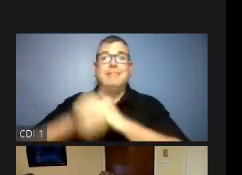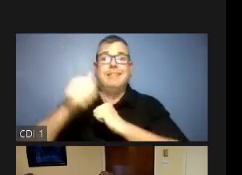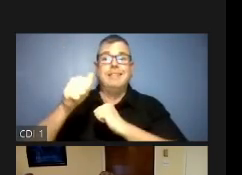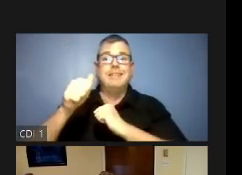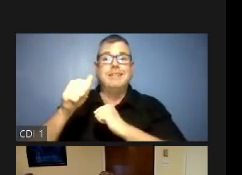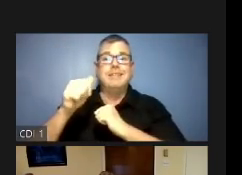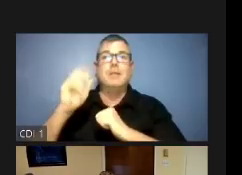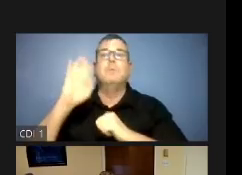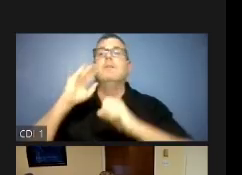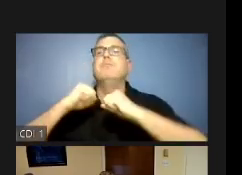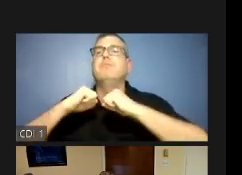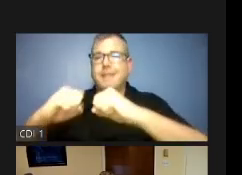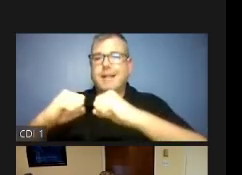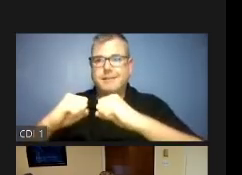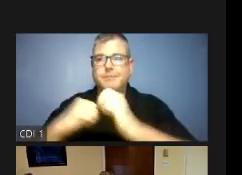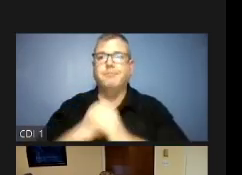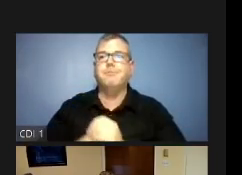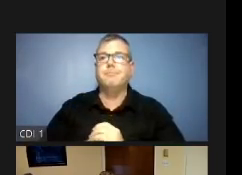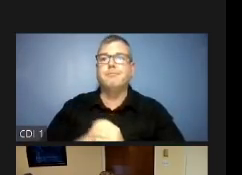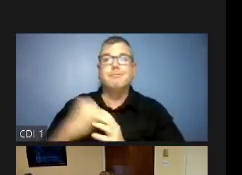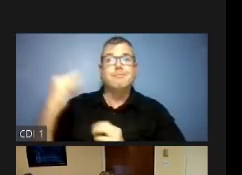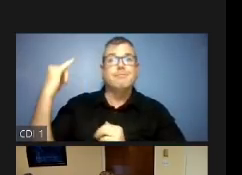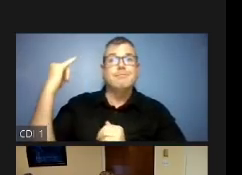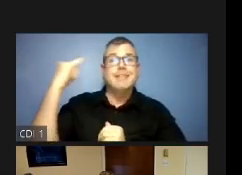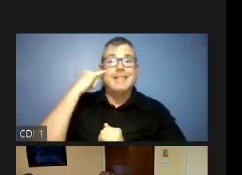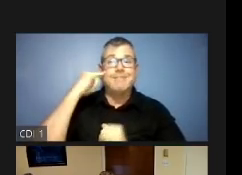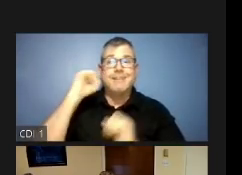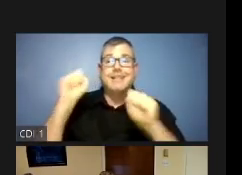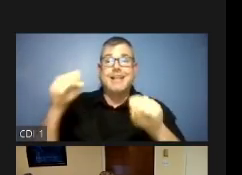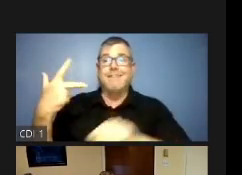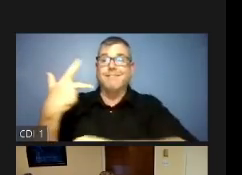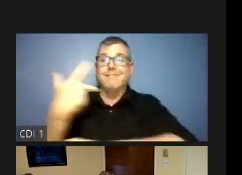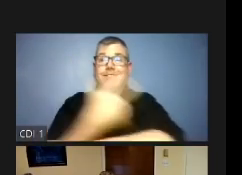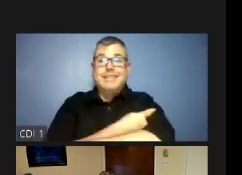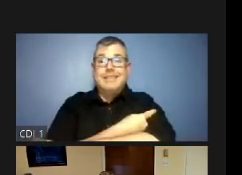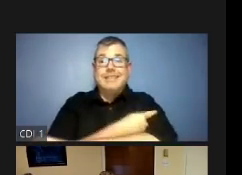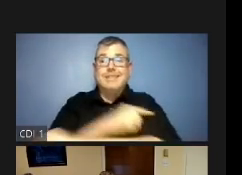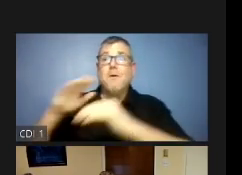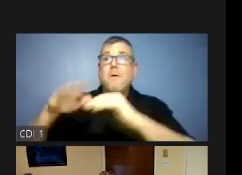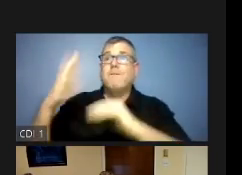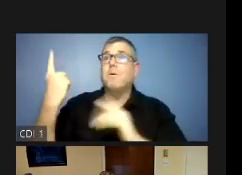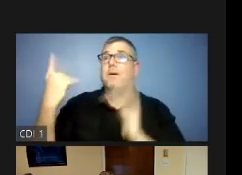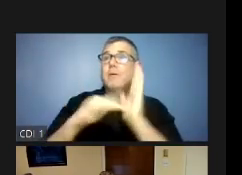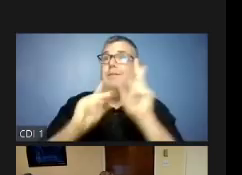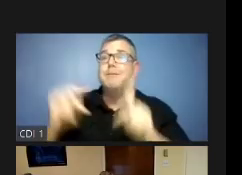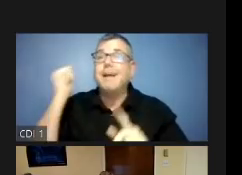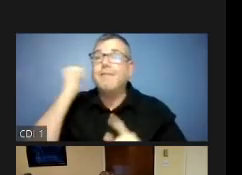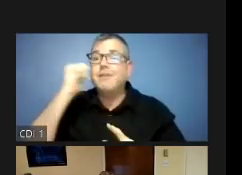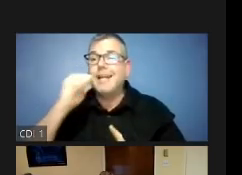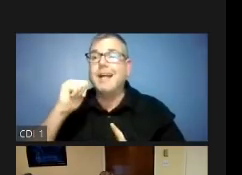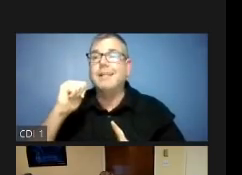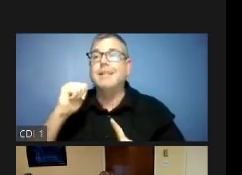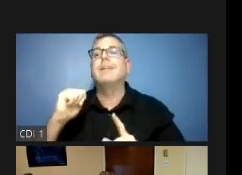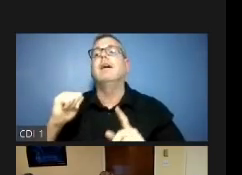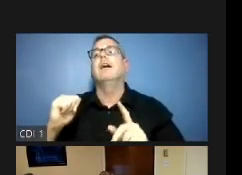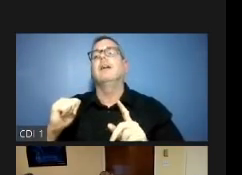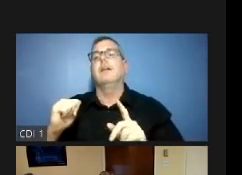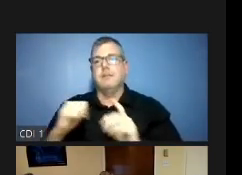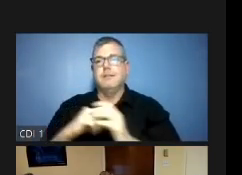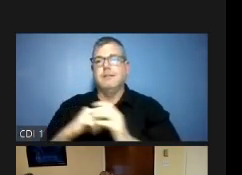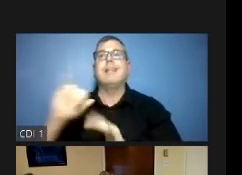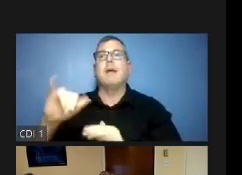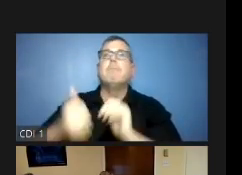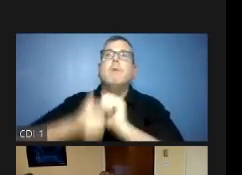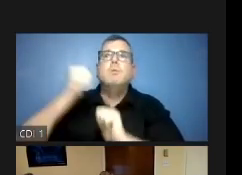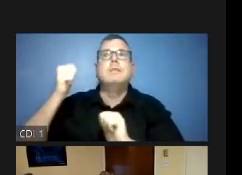rates of over 1,000 per day, and we're focusing on that most vulnerable, oldest members of our community,